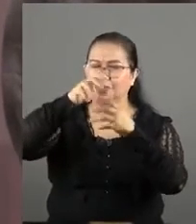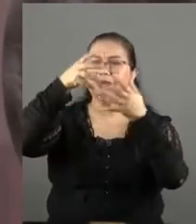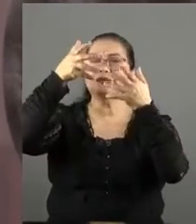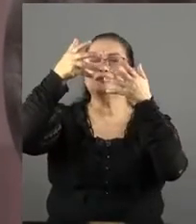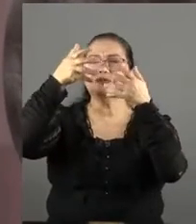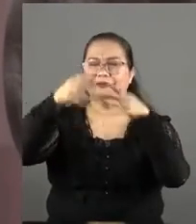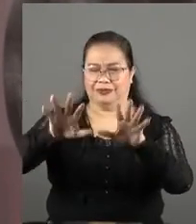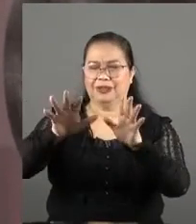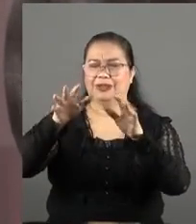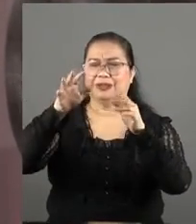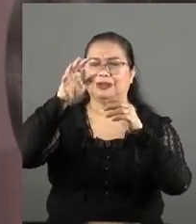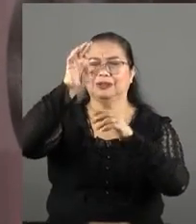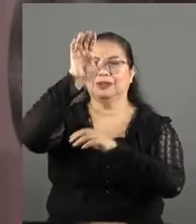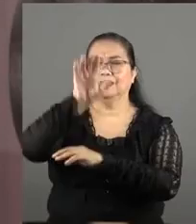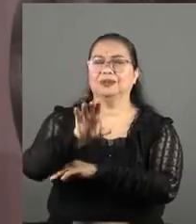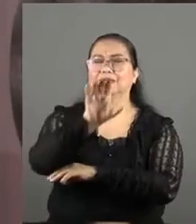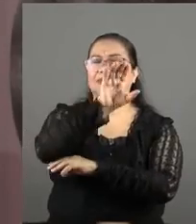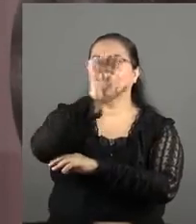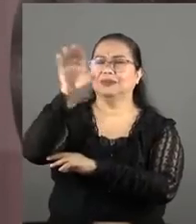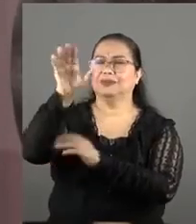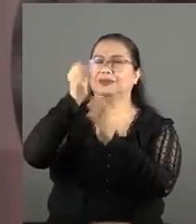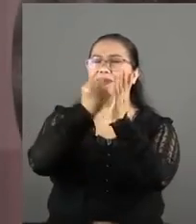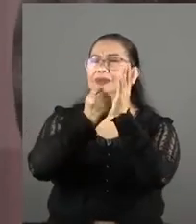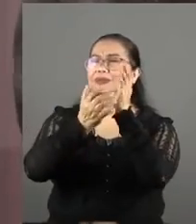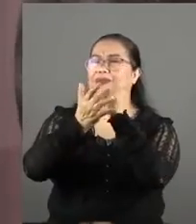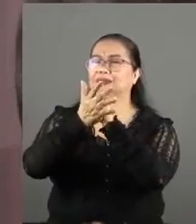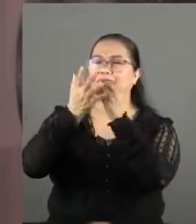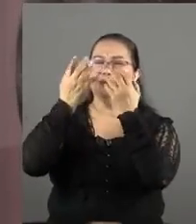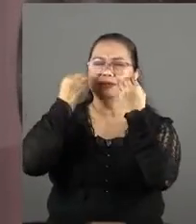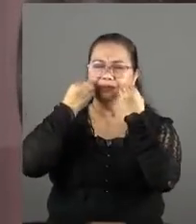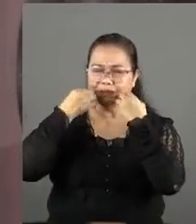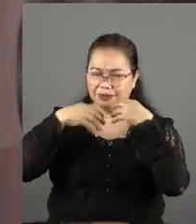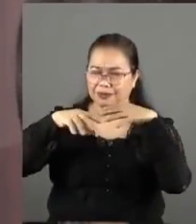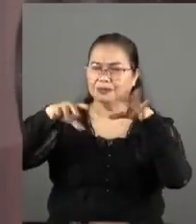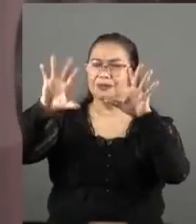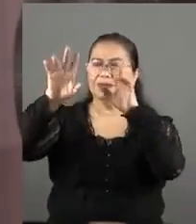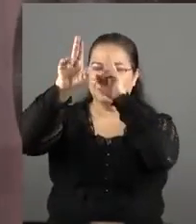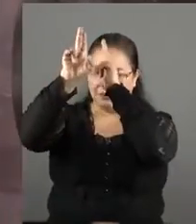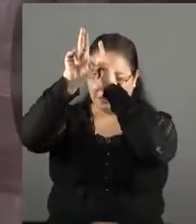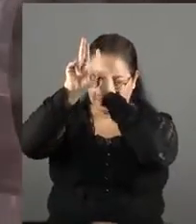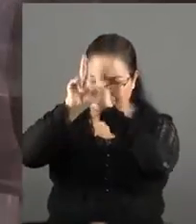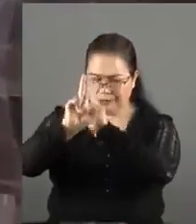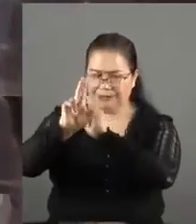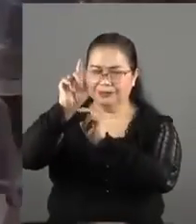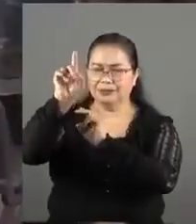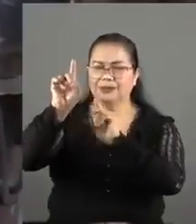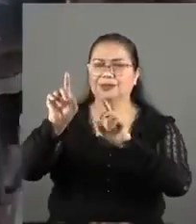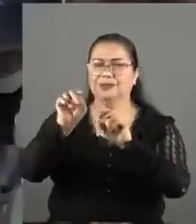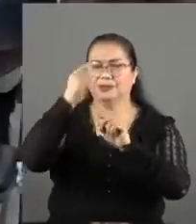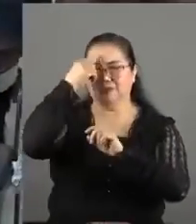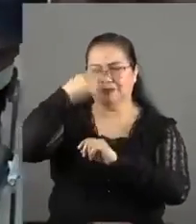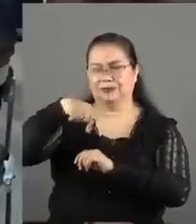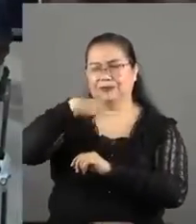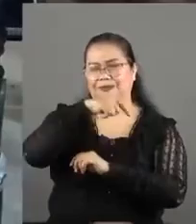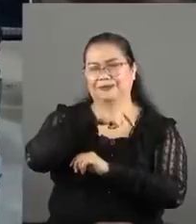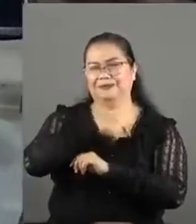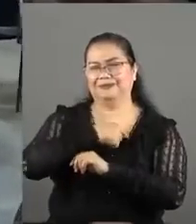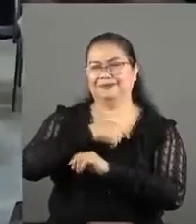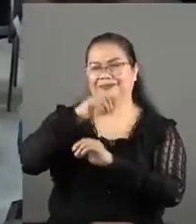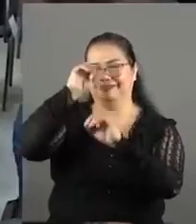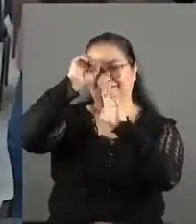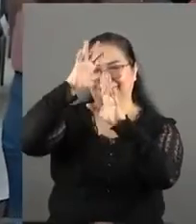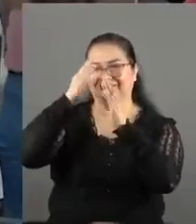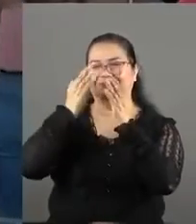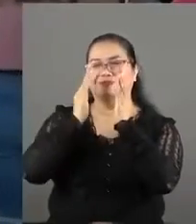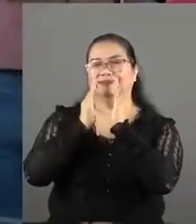finished on the cross. So, Lord, we will leave this place today honoring you for what you've done for us. And, Father, we just